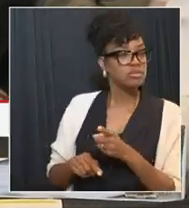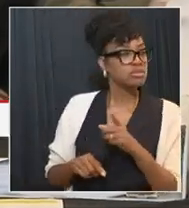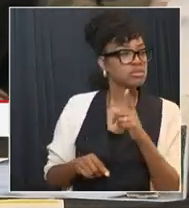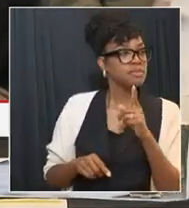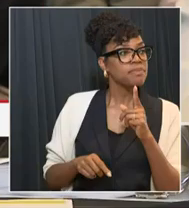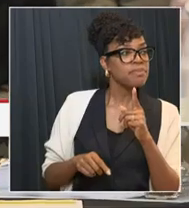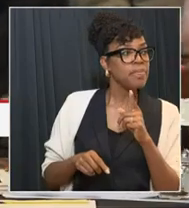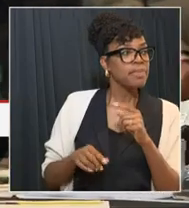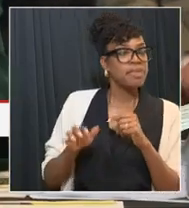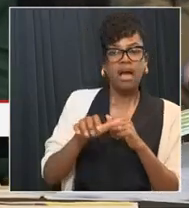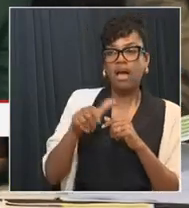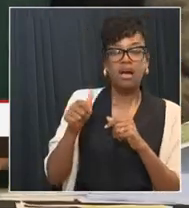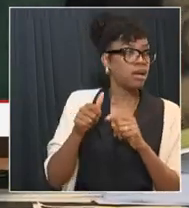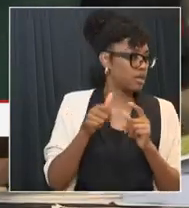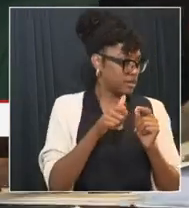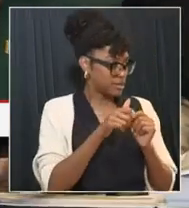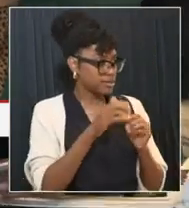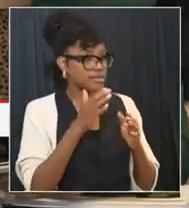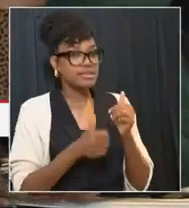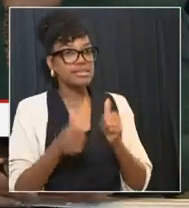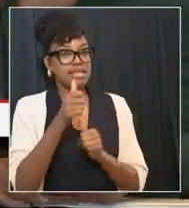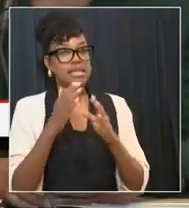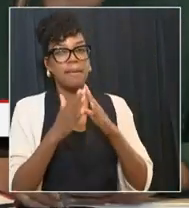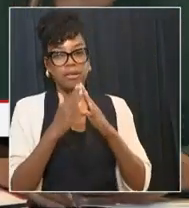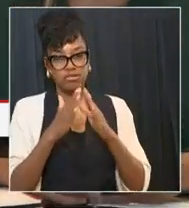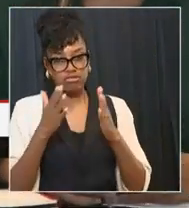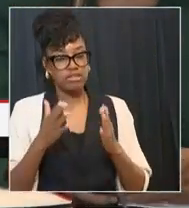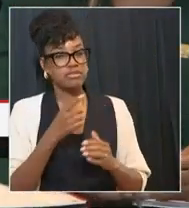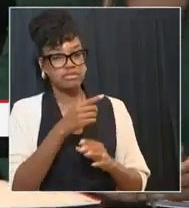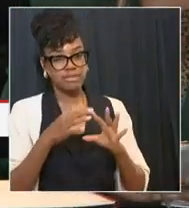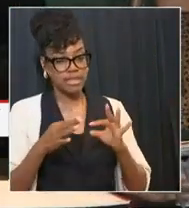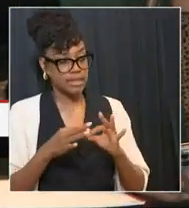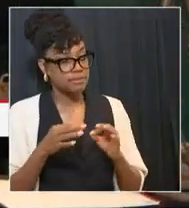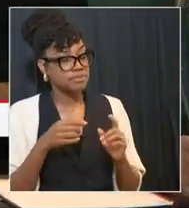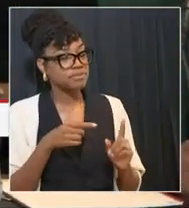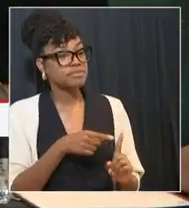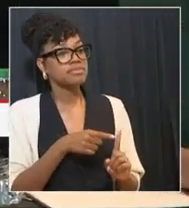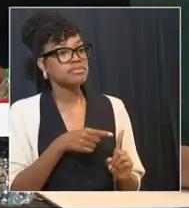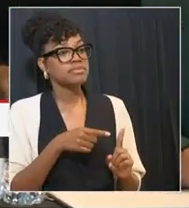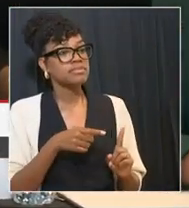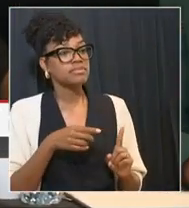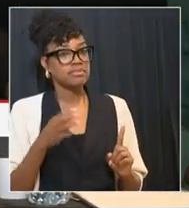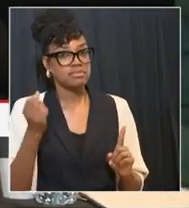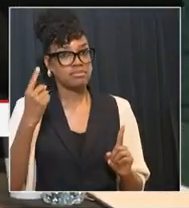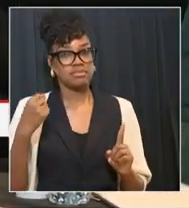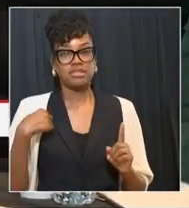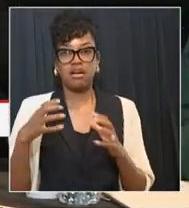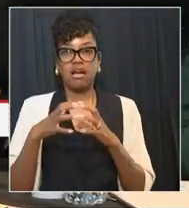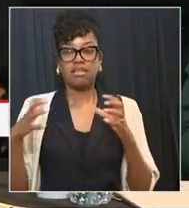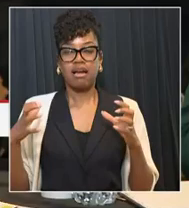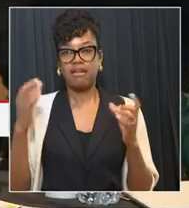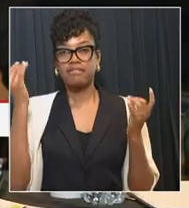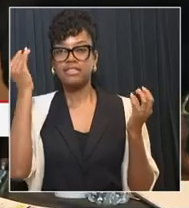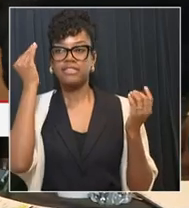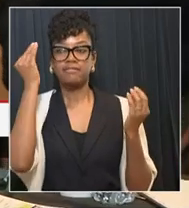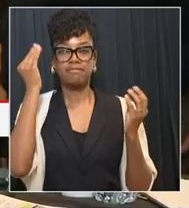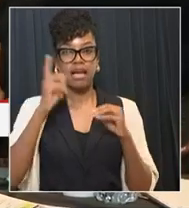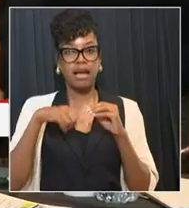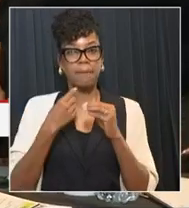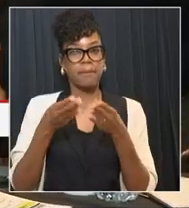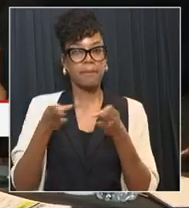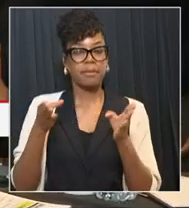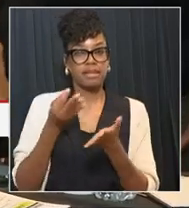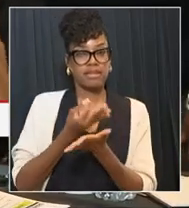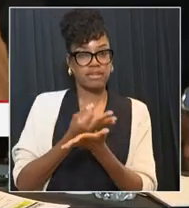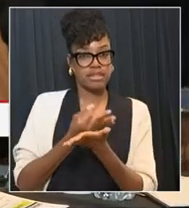feature, is that the CFO's team, who has some outstanding minds when it comes to public financing, did a debt